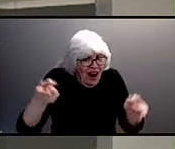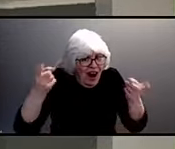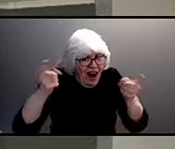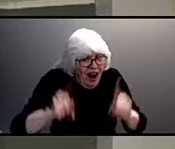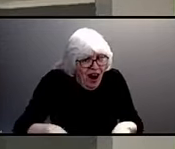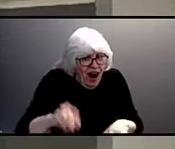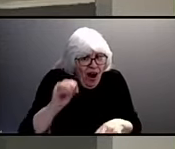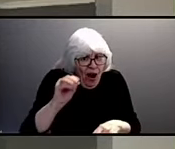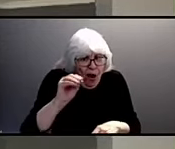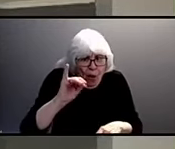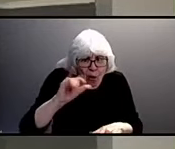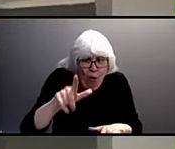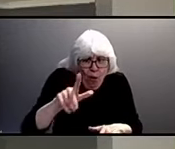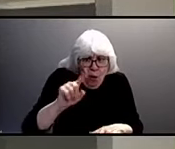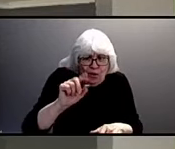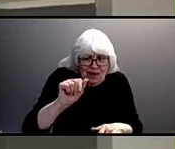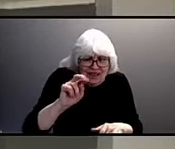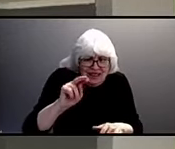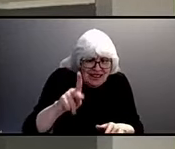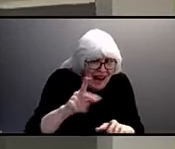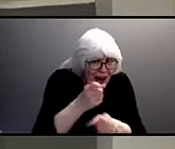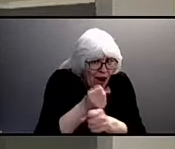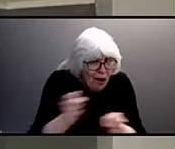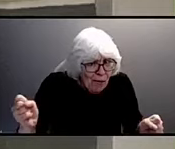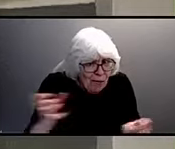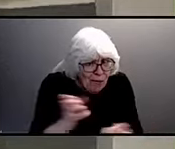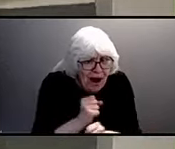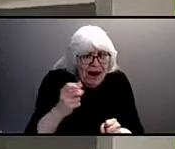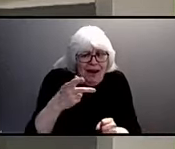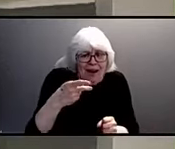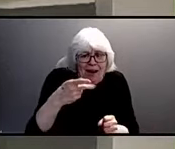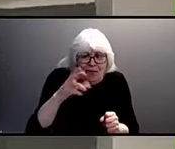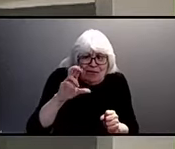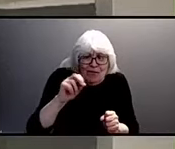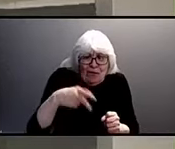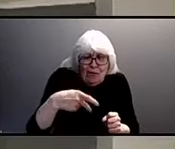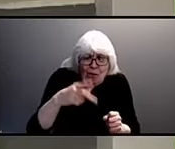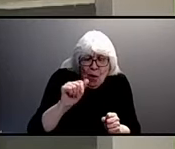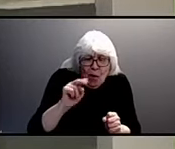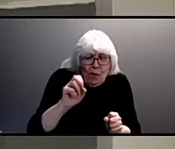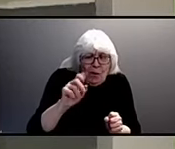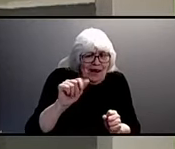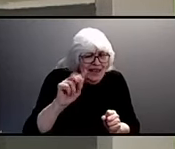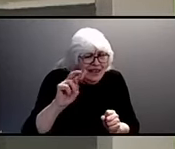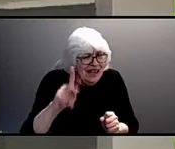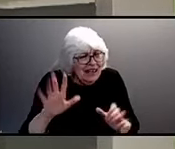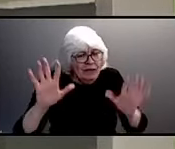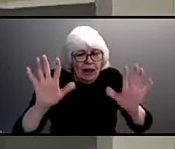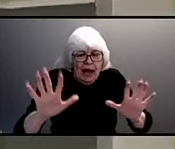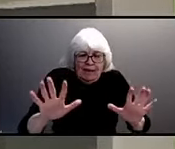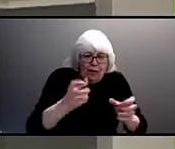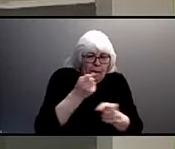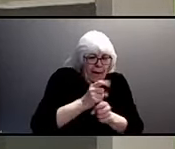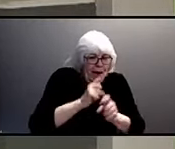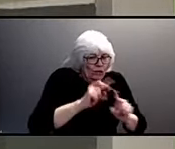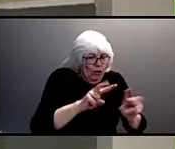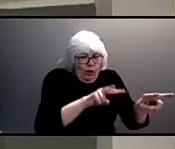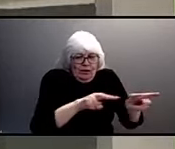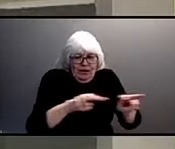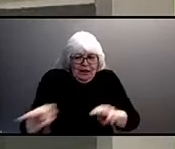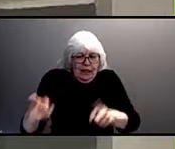tank blow, you know, making sure that those issues are not in place when residents are returned to their houses.